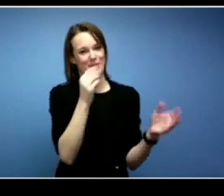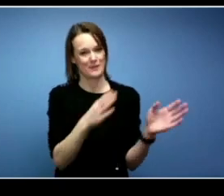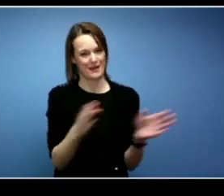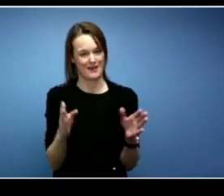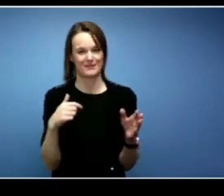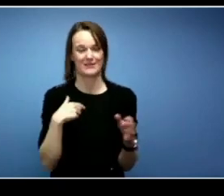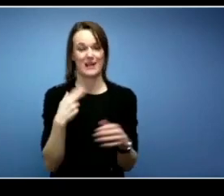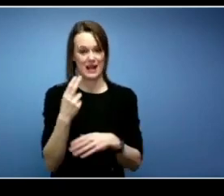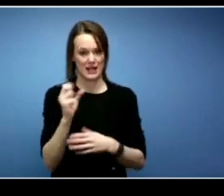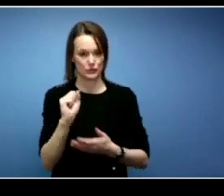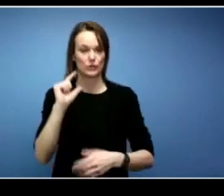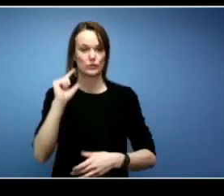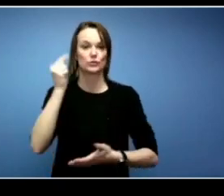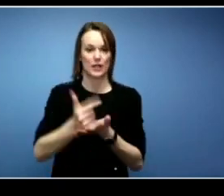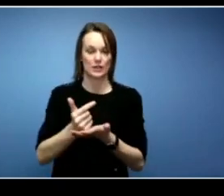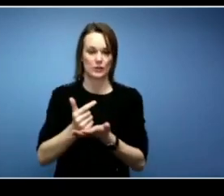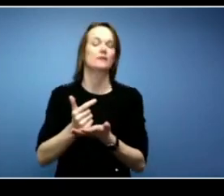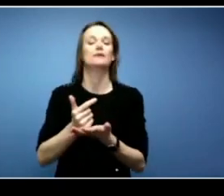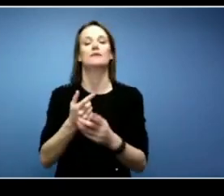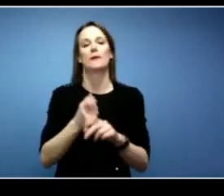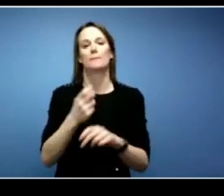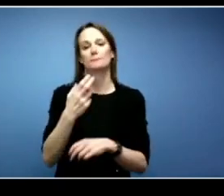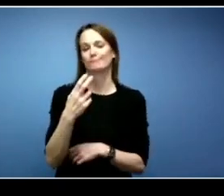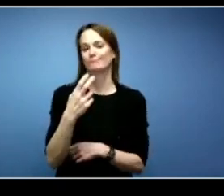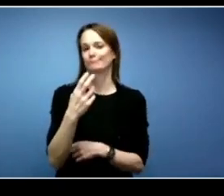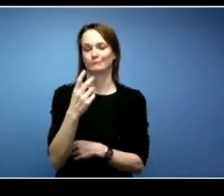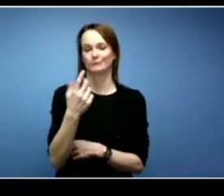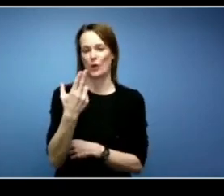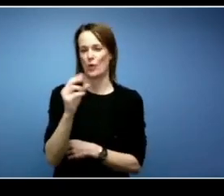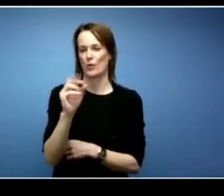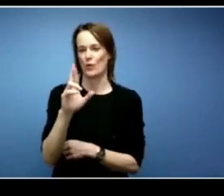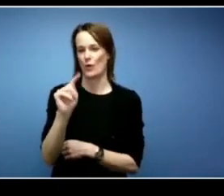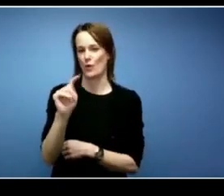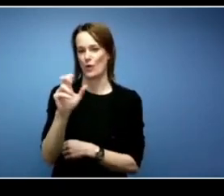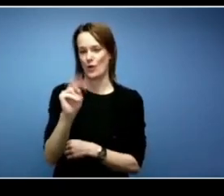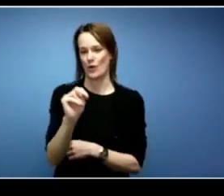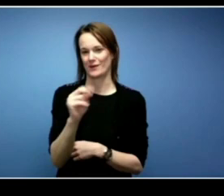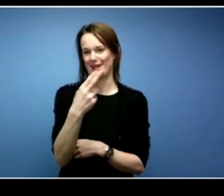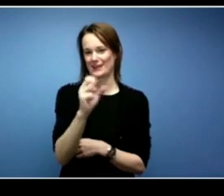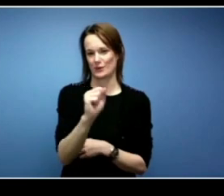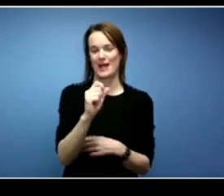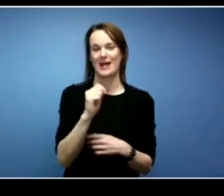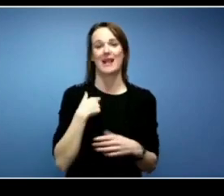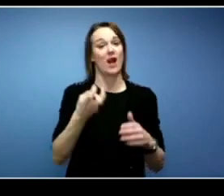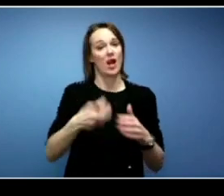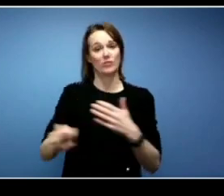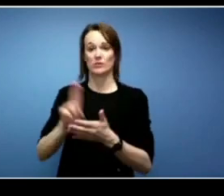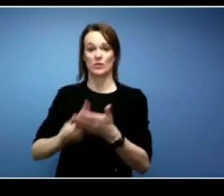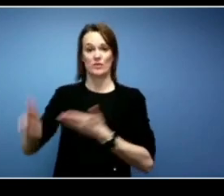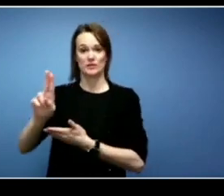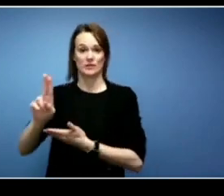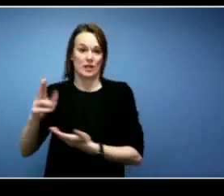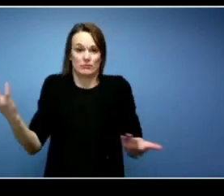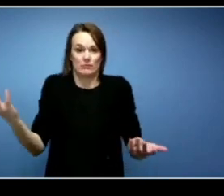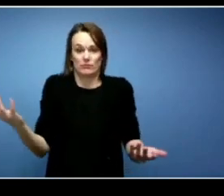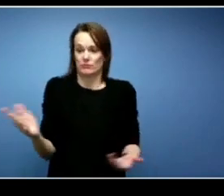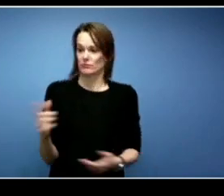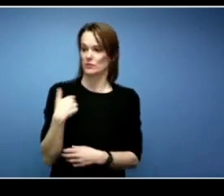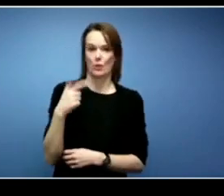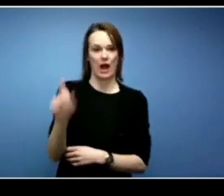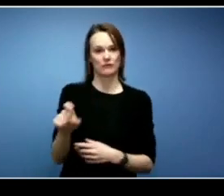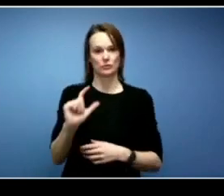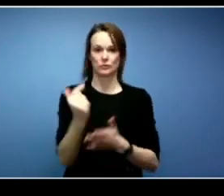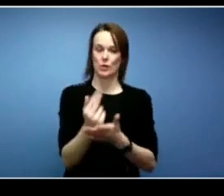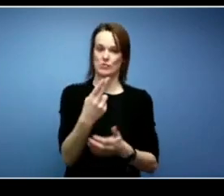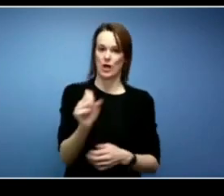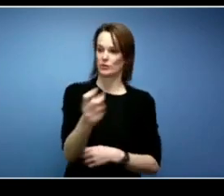from Horton High, and I went to university because that's what you're supposed to do after high school. And so I did the one-year